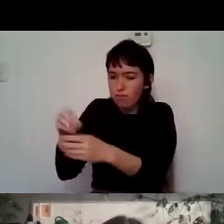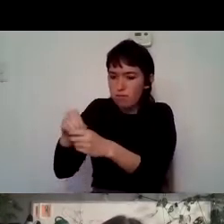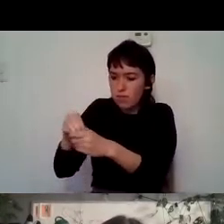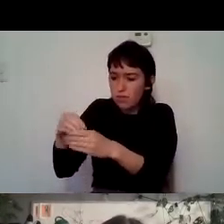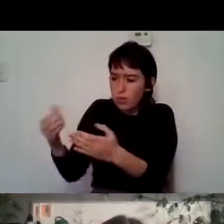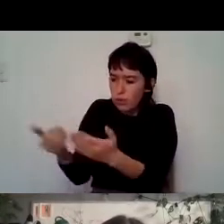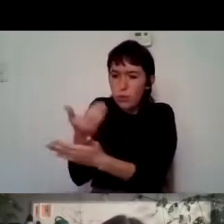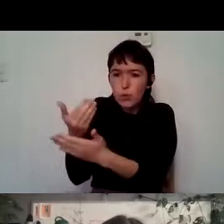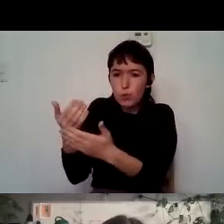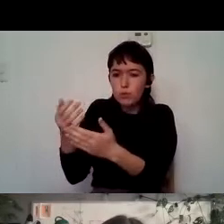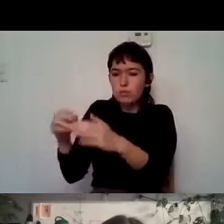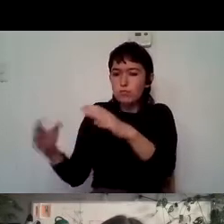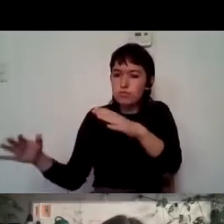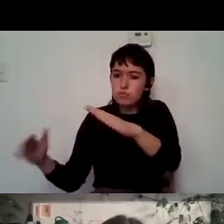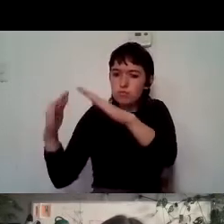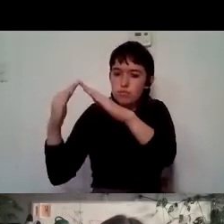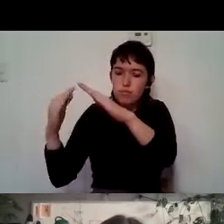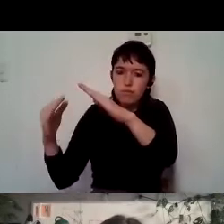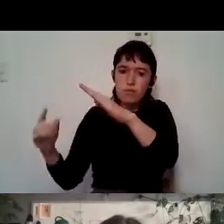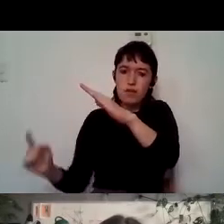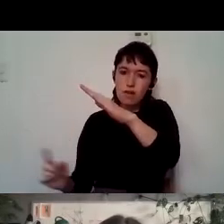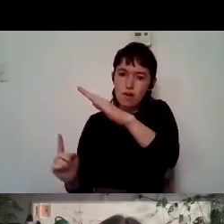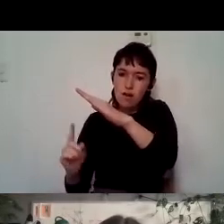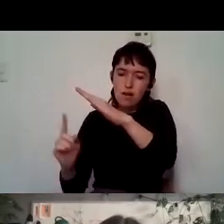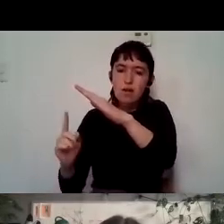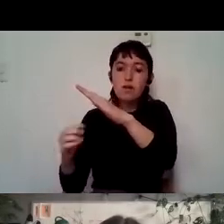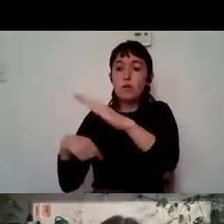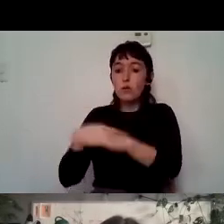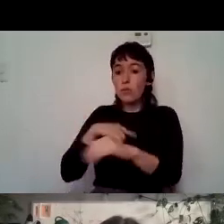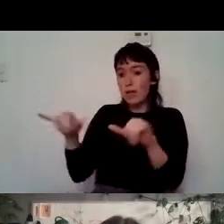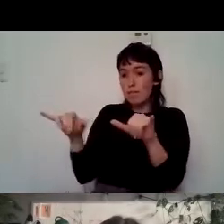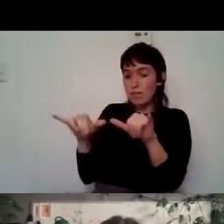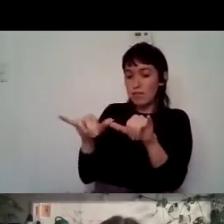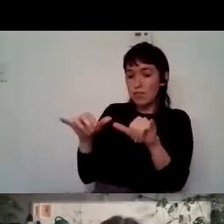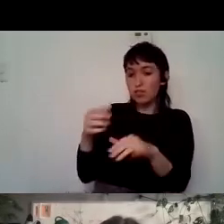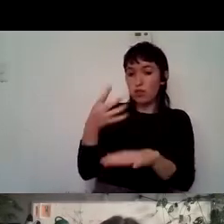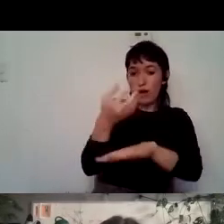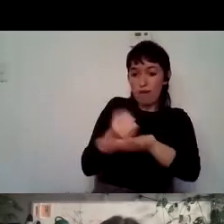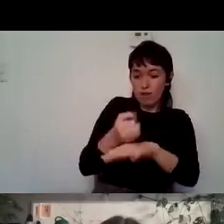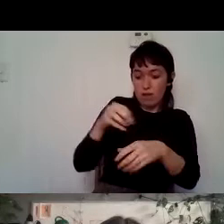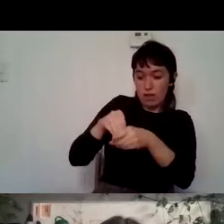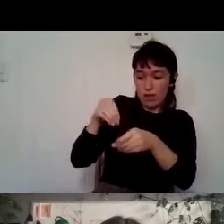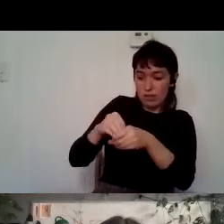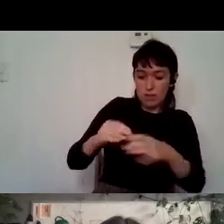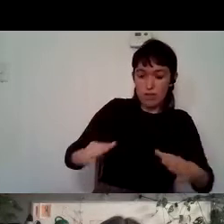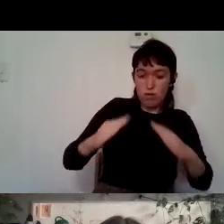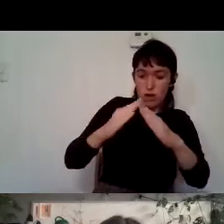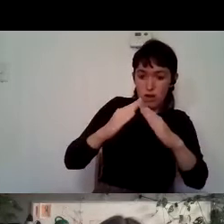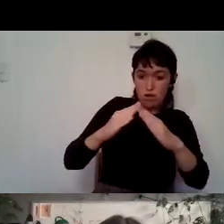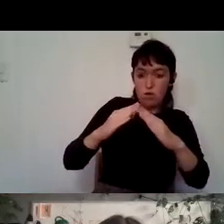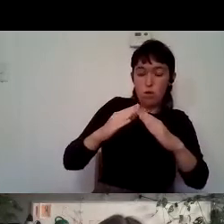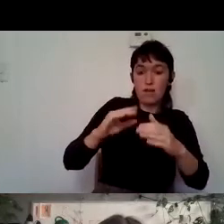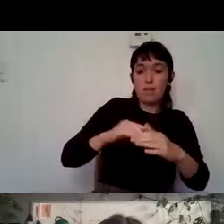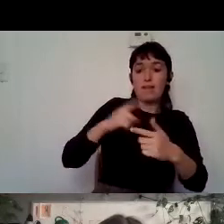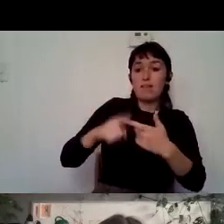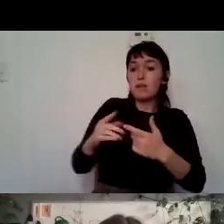wasn't there before. So if we measure the gravity in this volcano before, and then after this happens, we're going